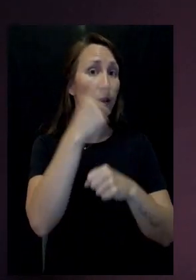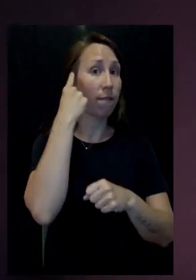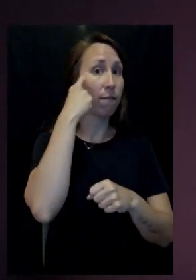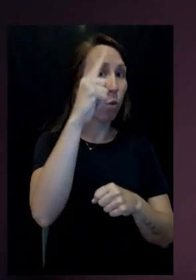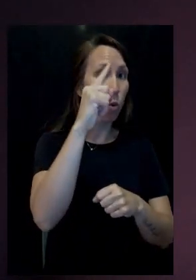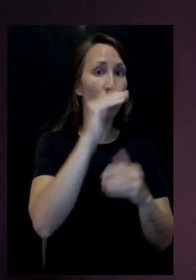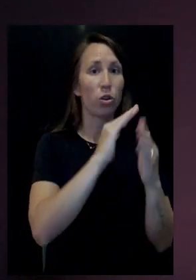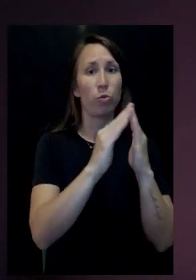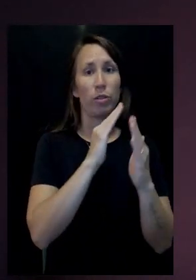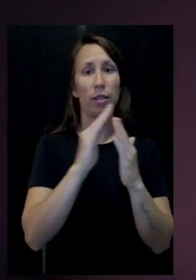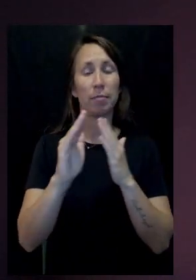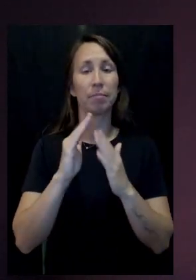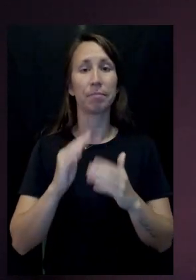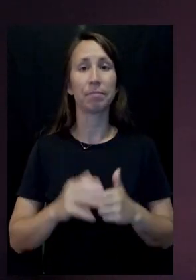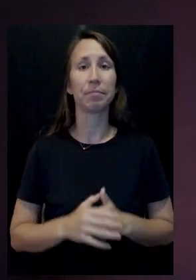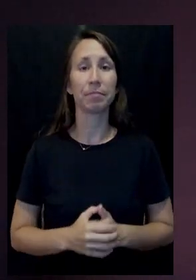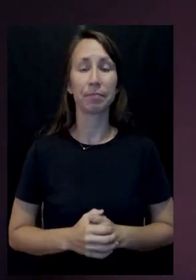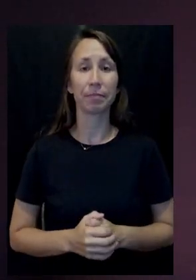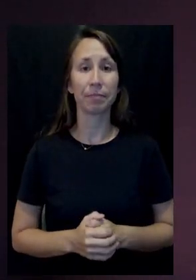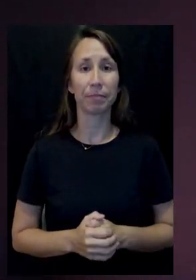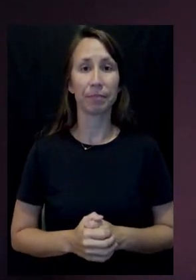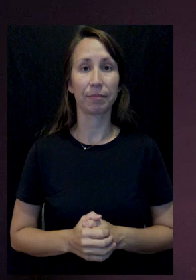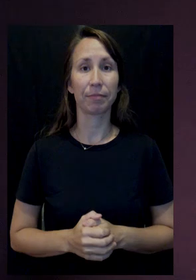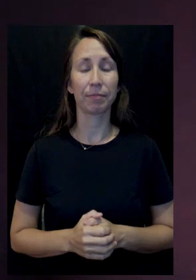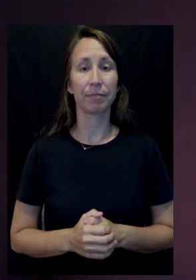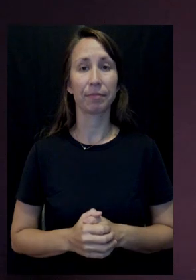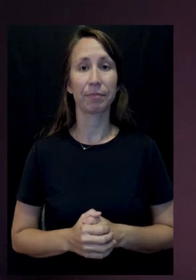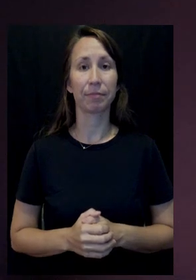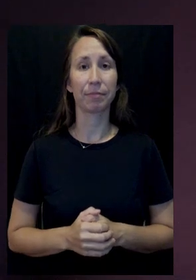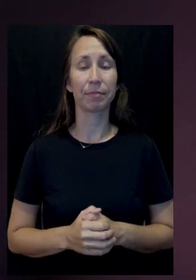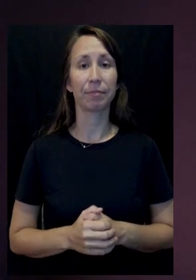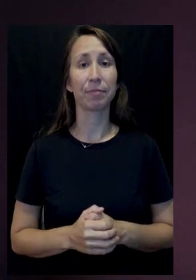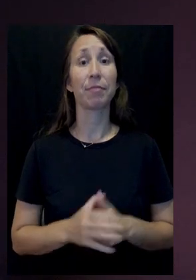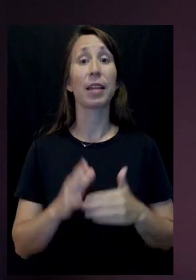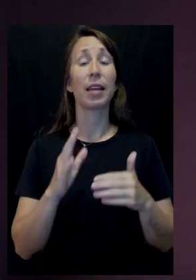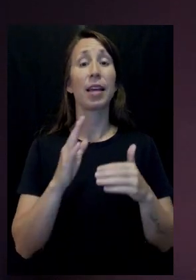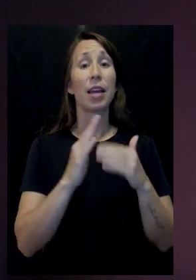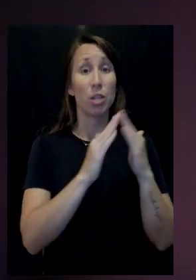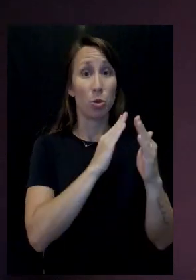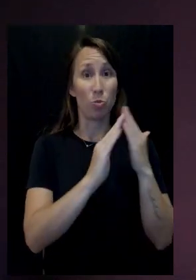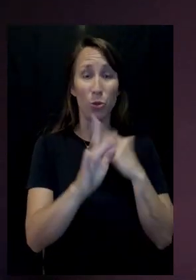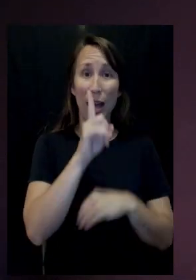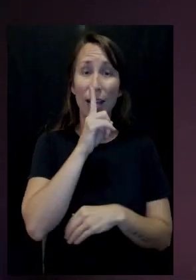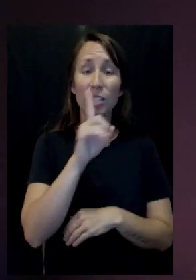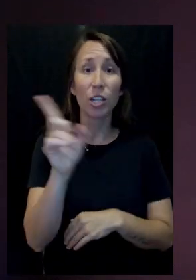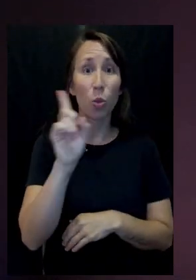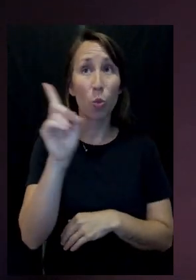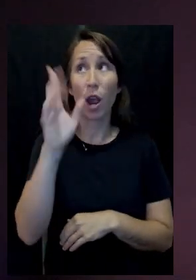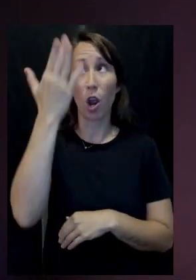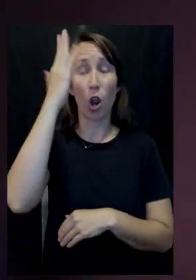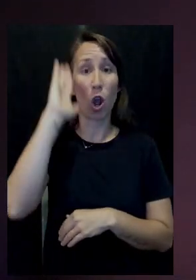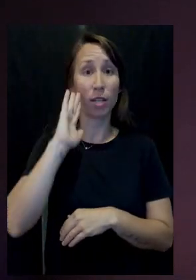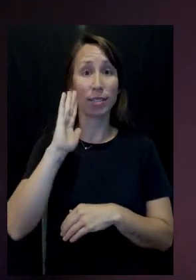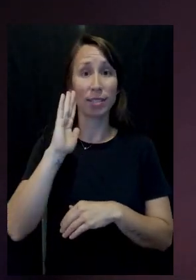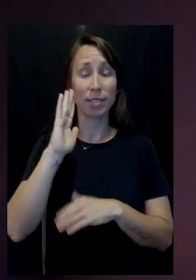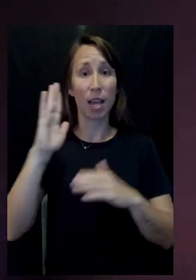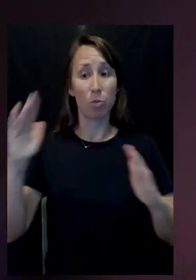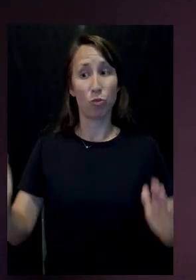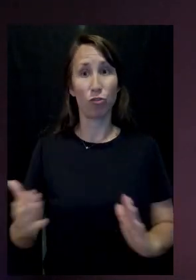for. We're created for community, but community is actually where God's presence dwells.